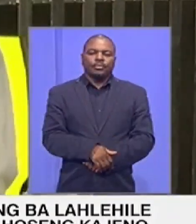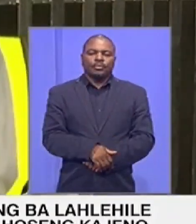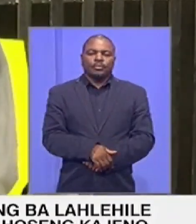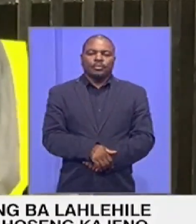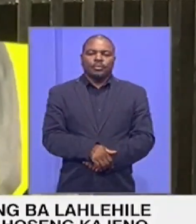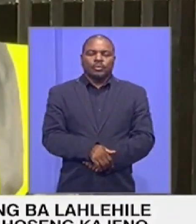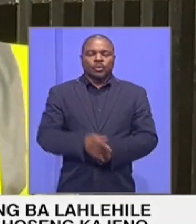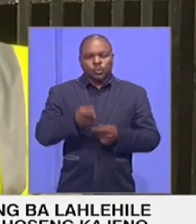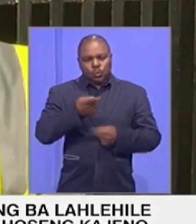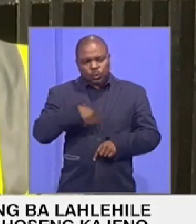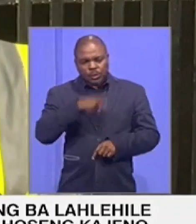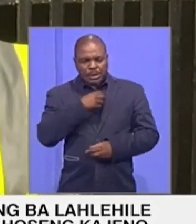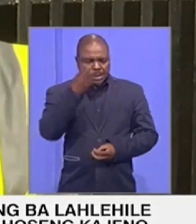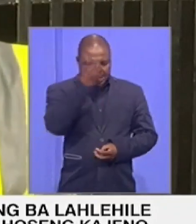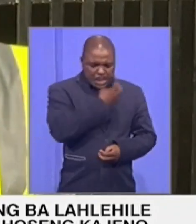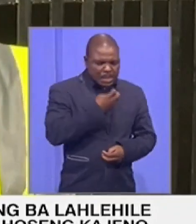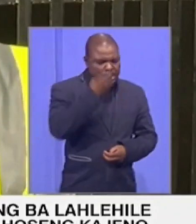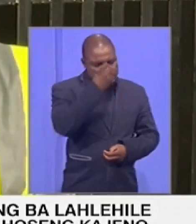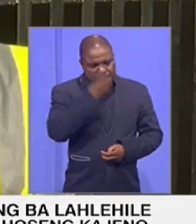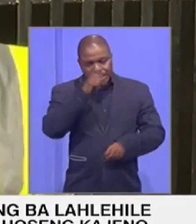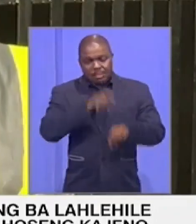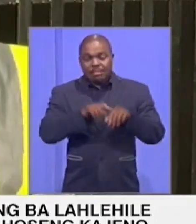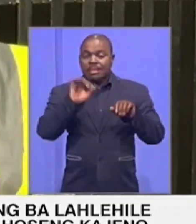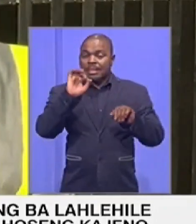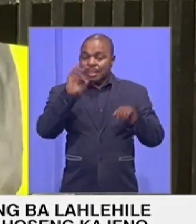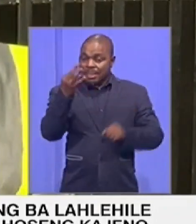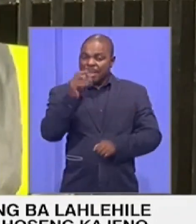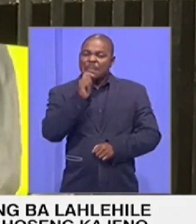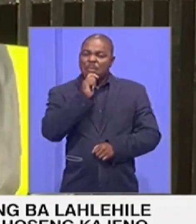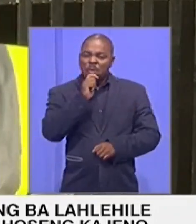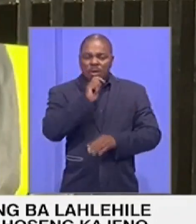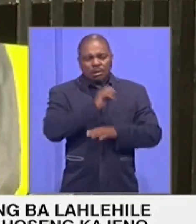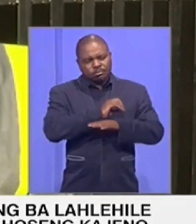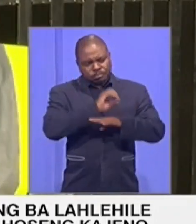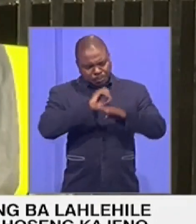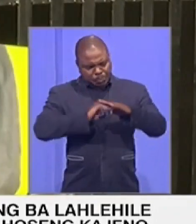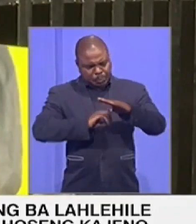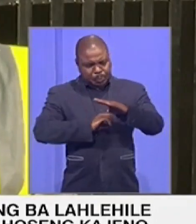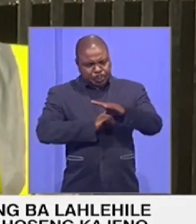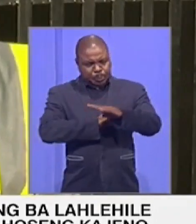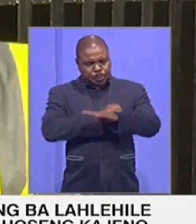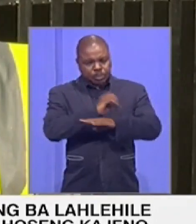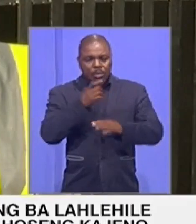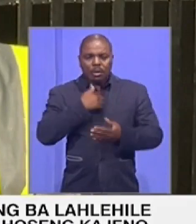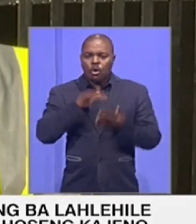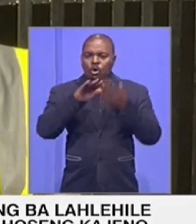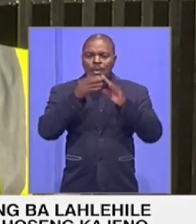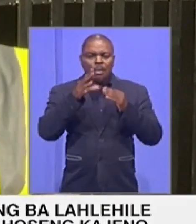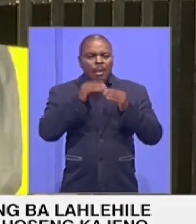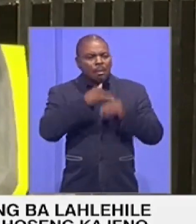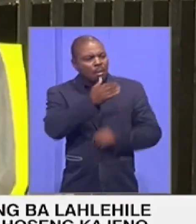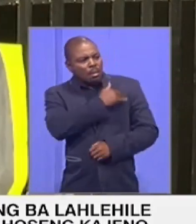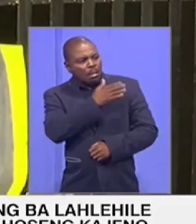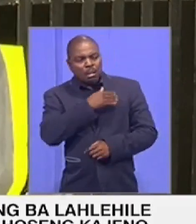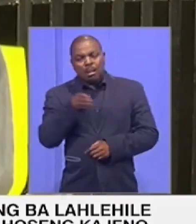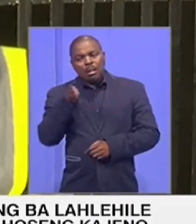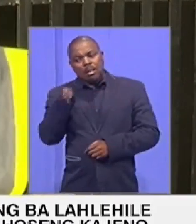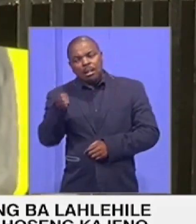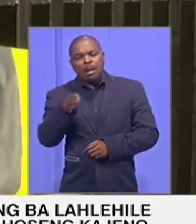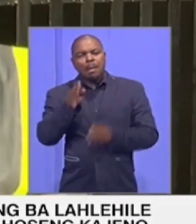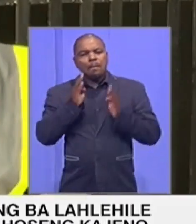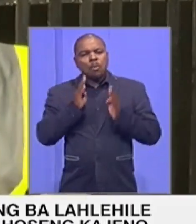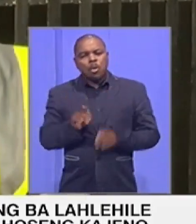We continued with the search from 3 o'clock in the morning up until we got a call from the community members that there's a body at